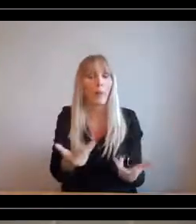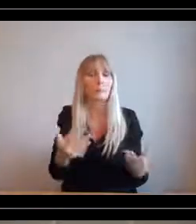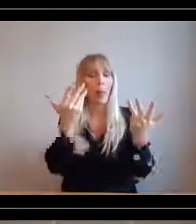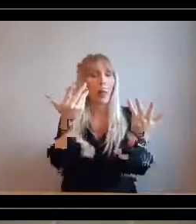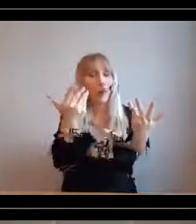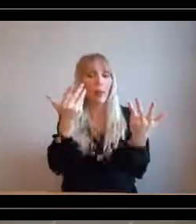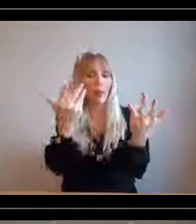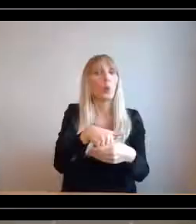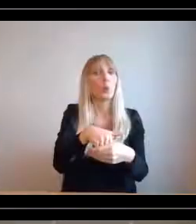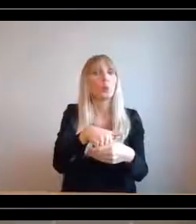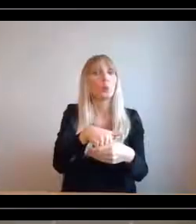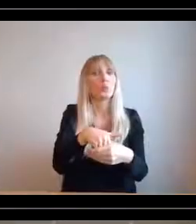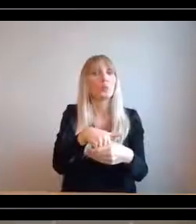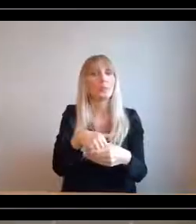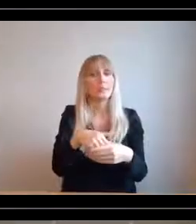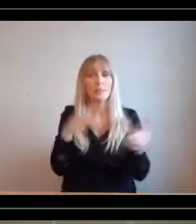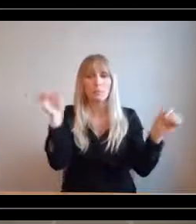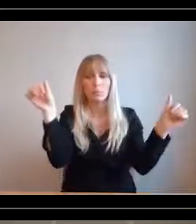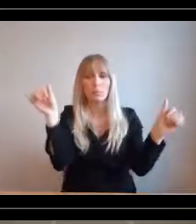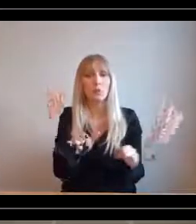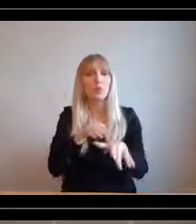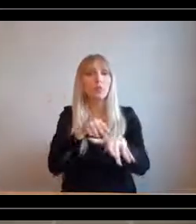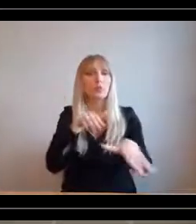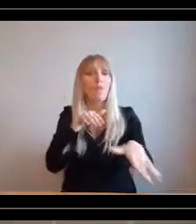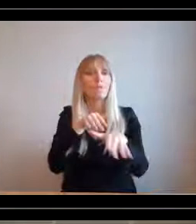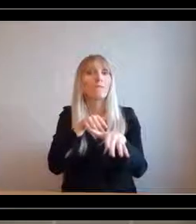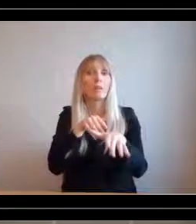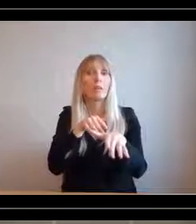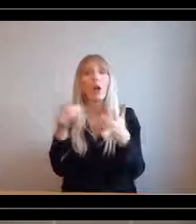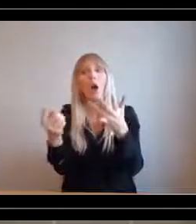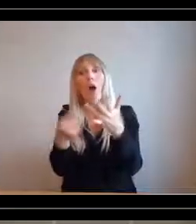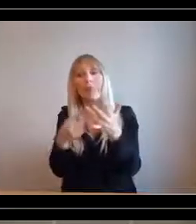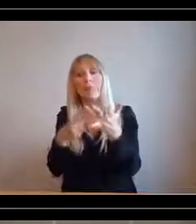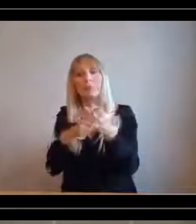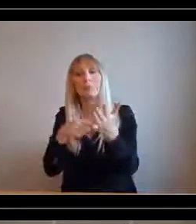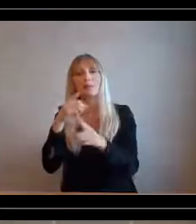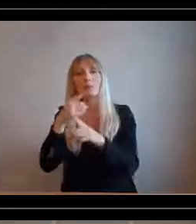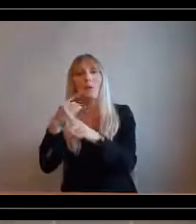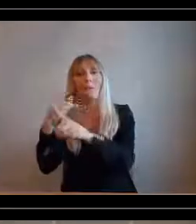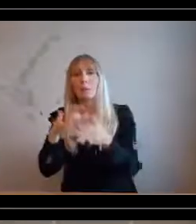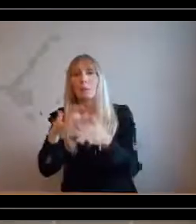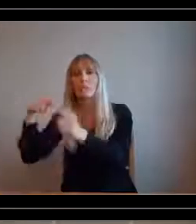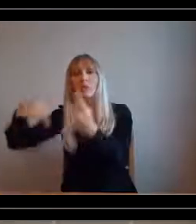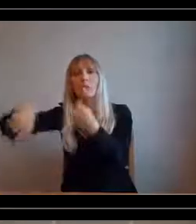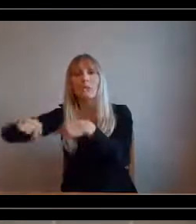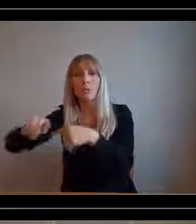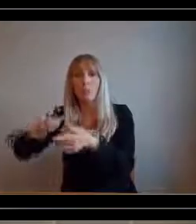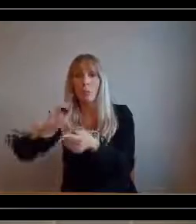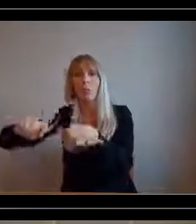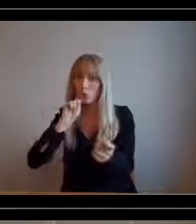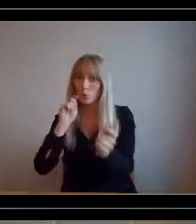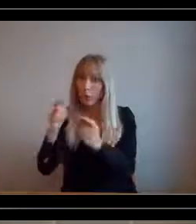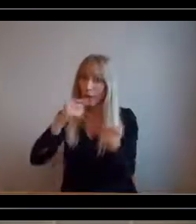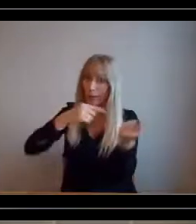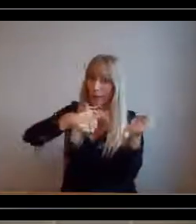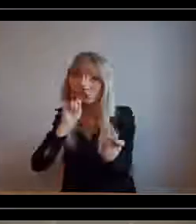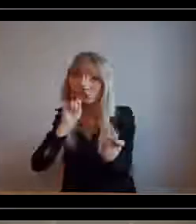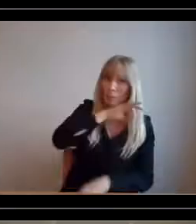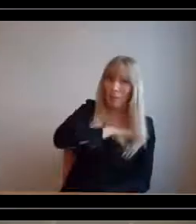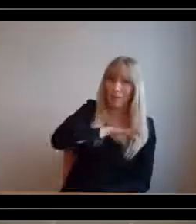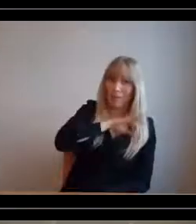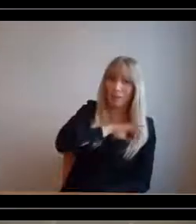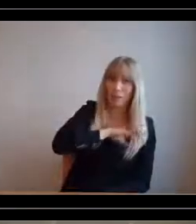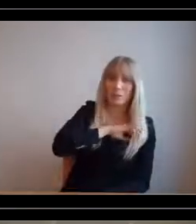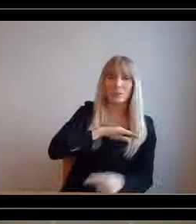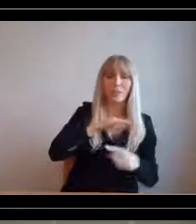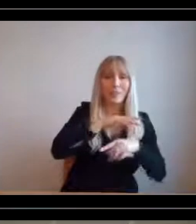including easing some of the traffic flows on other Thames crossing. We're being asked whether that's going to change any of the benefits of the